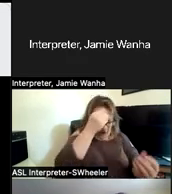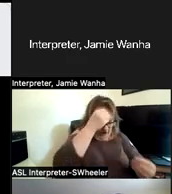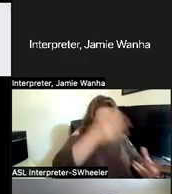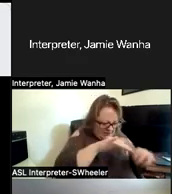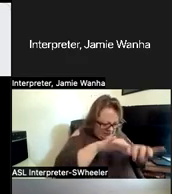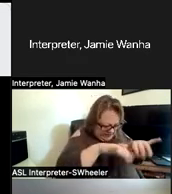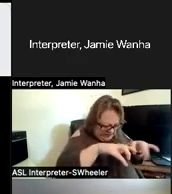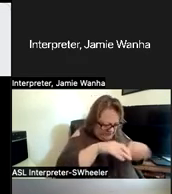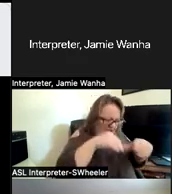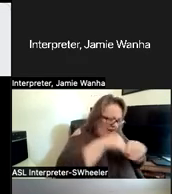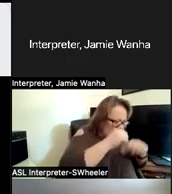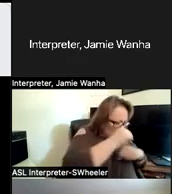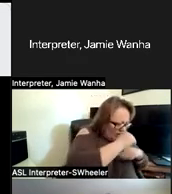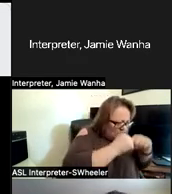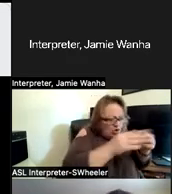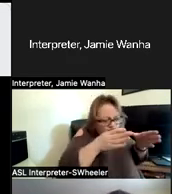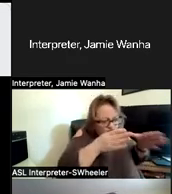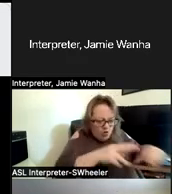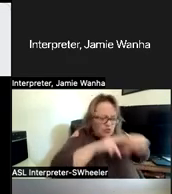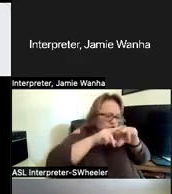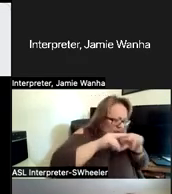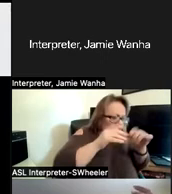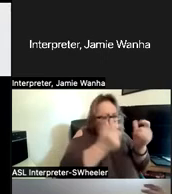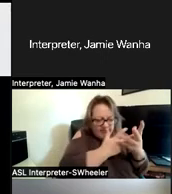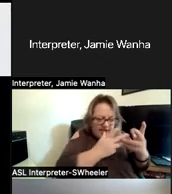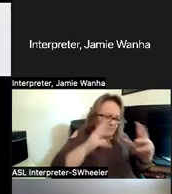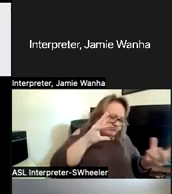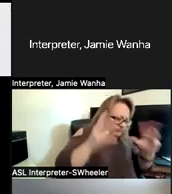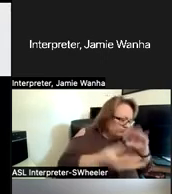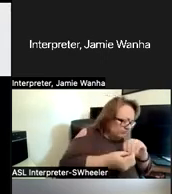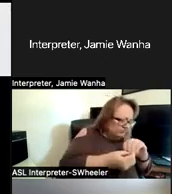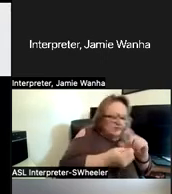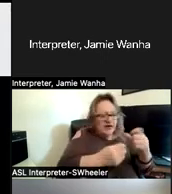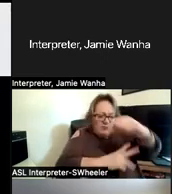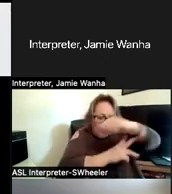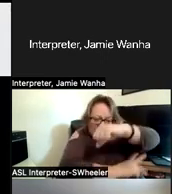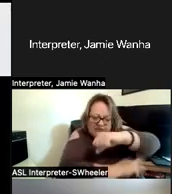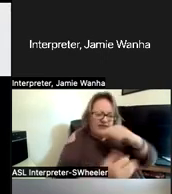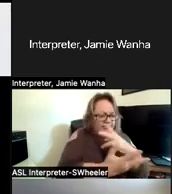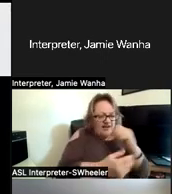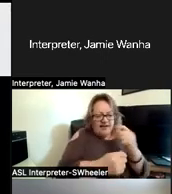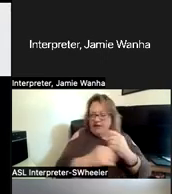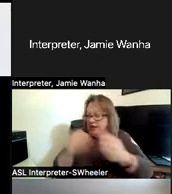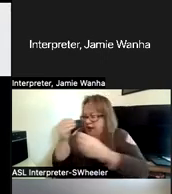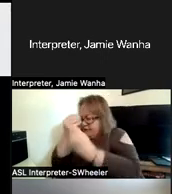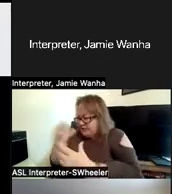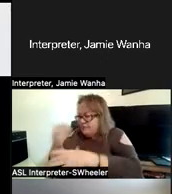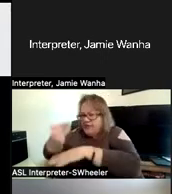the infrastructure, building, et cetera, in the region, with the information about the fault, is that we run the program